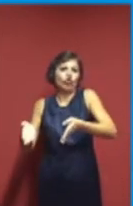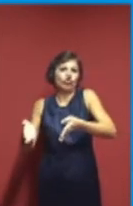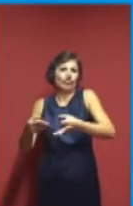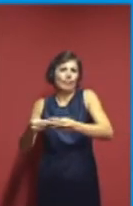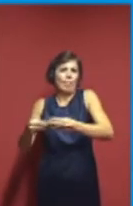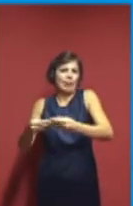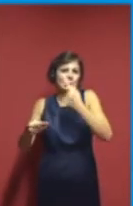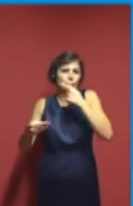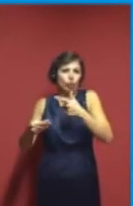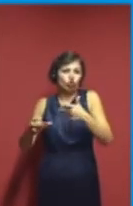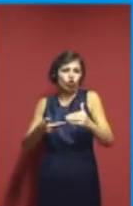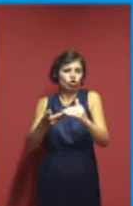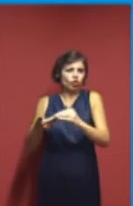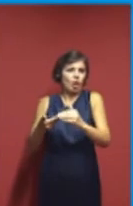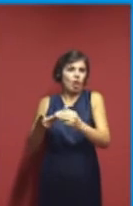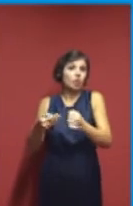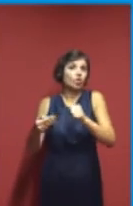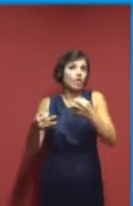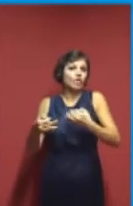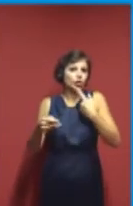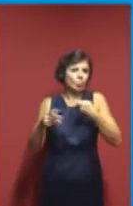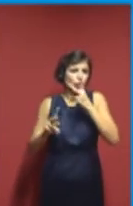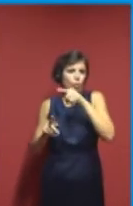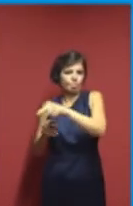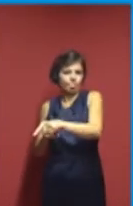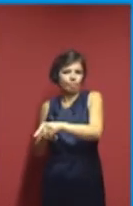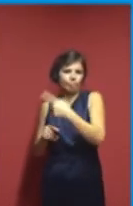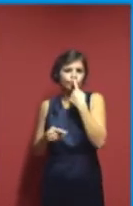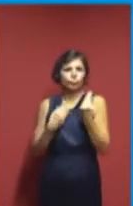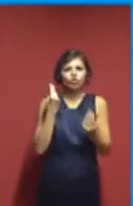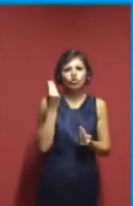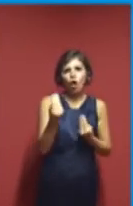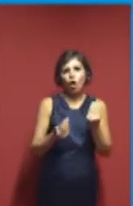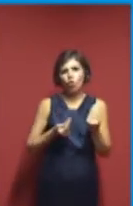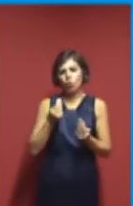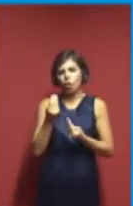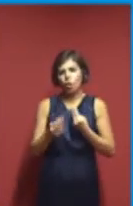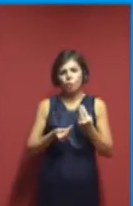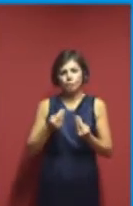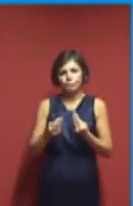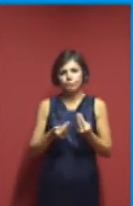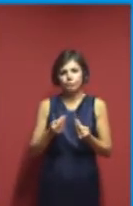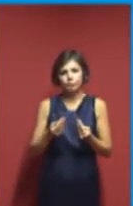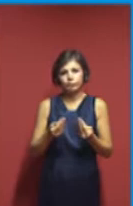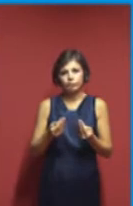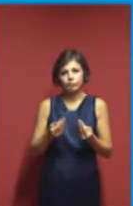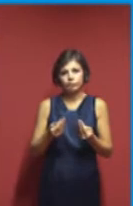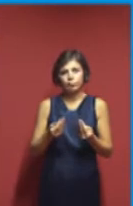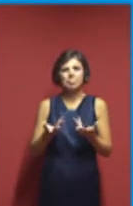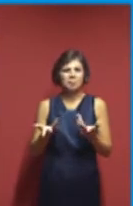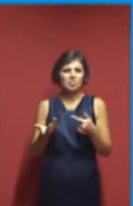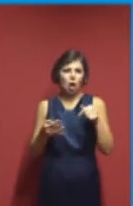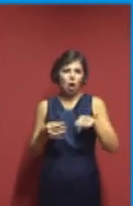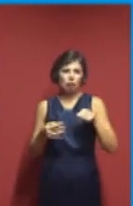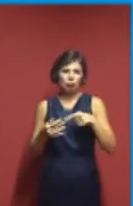more related to that, to play. And we've seen in all those presentations today that